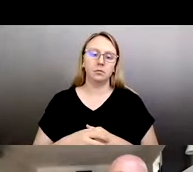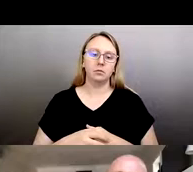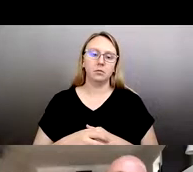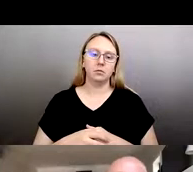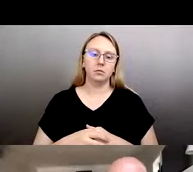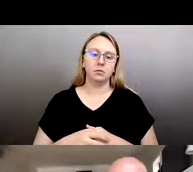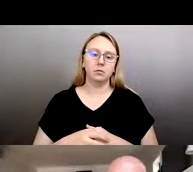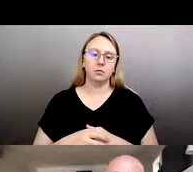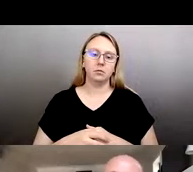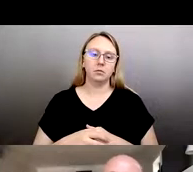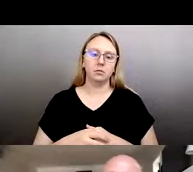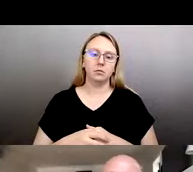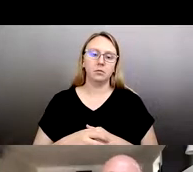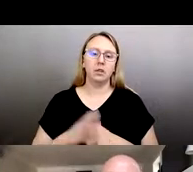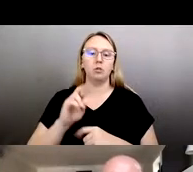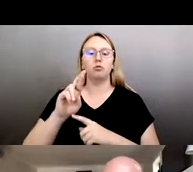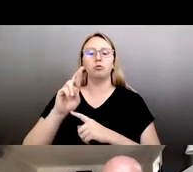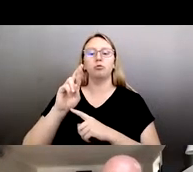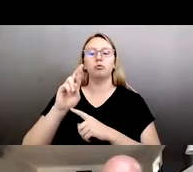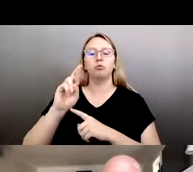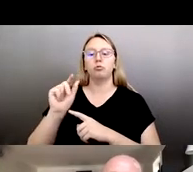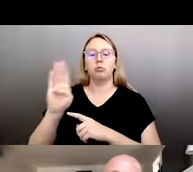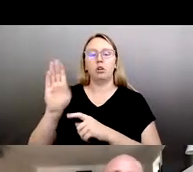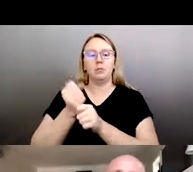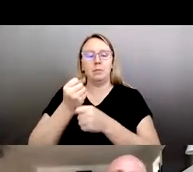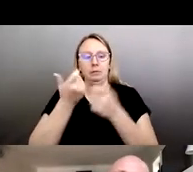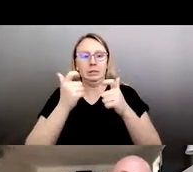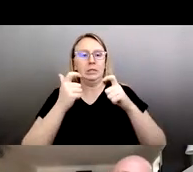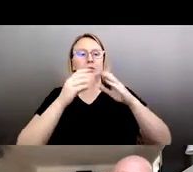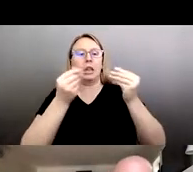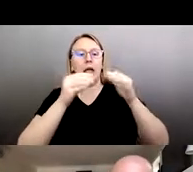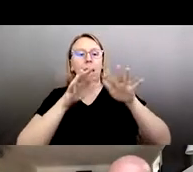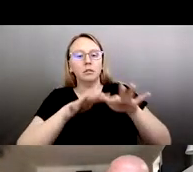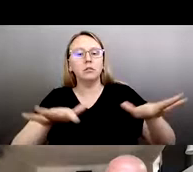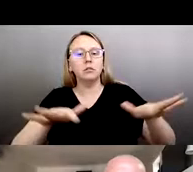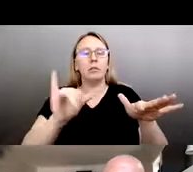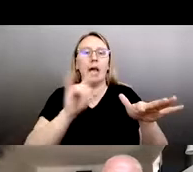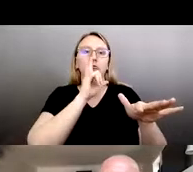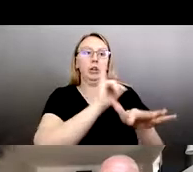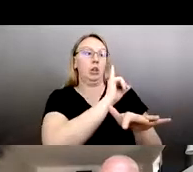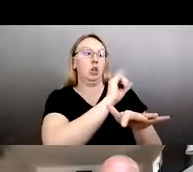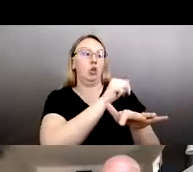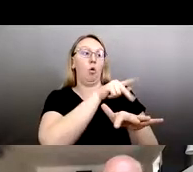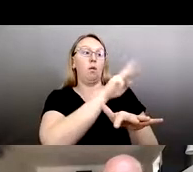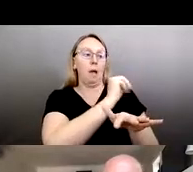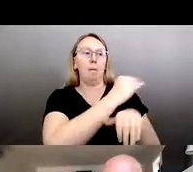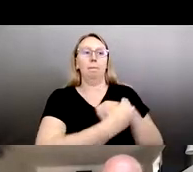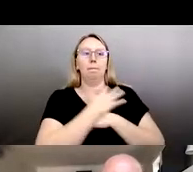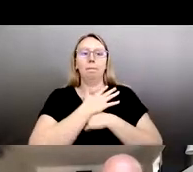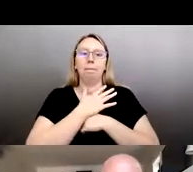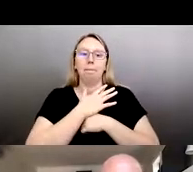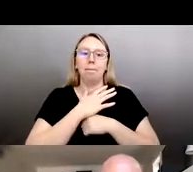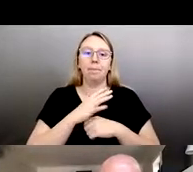And Roger made a huge number of landscapes that are definitely channeling the work of Yocum. You could spend hours looking at these side by